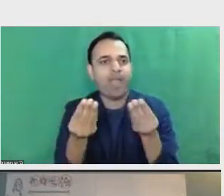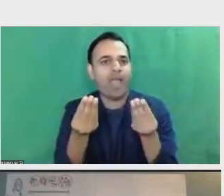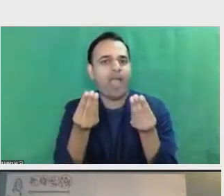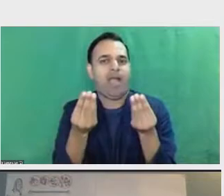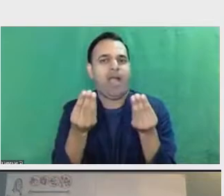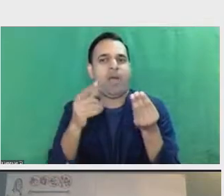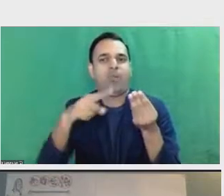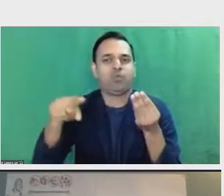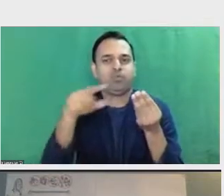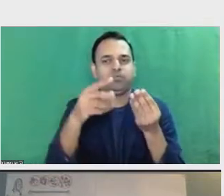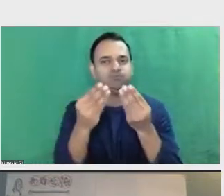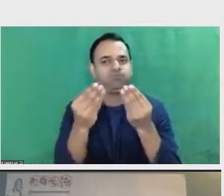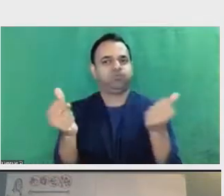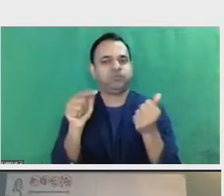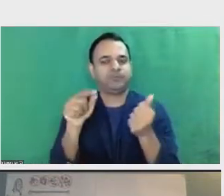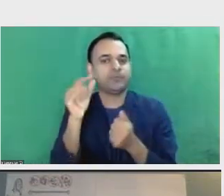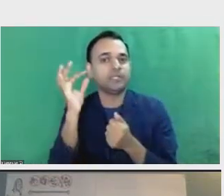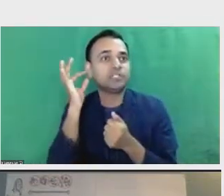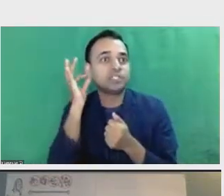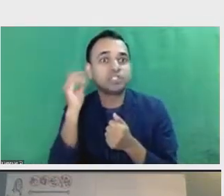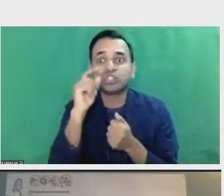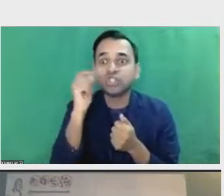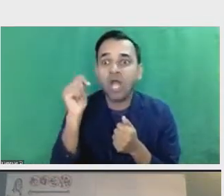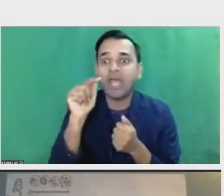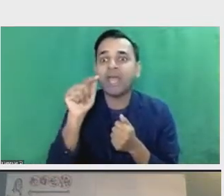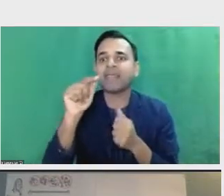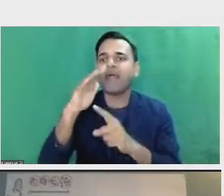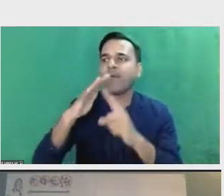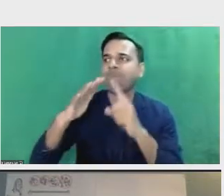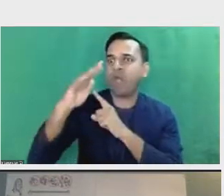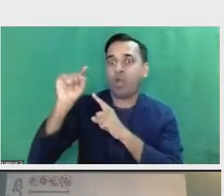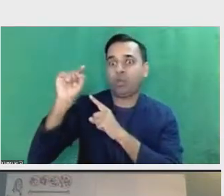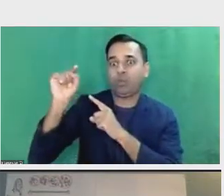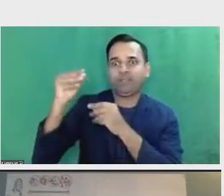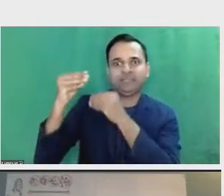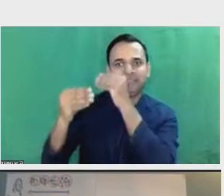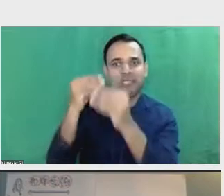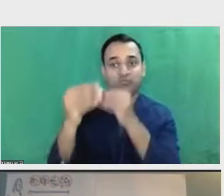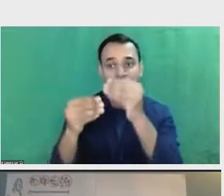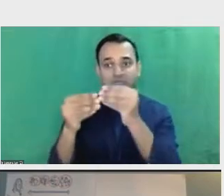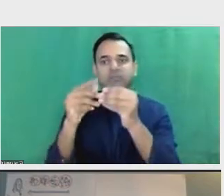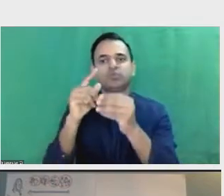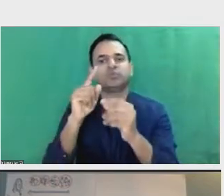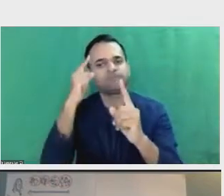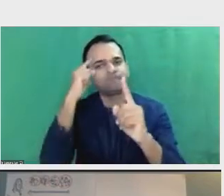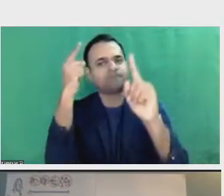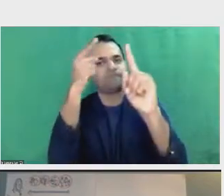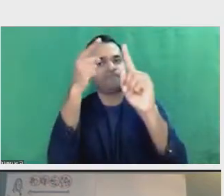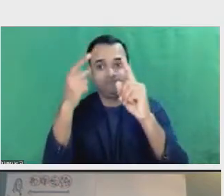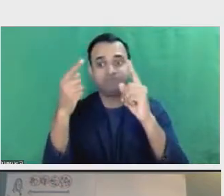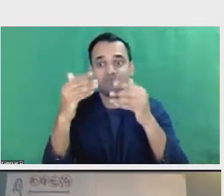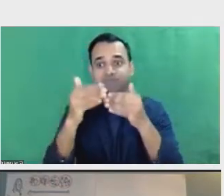meet the twin goals of meeting the objectives of the CBD post-2020, as well as for